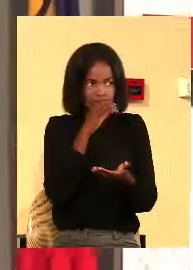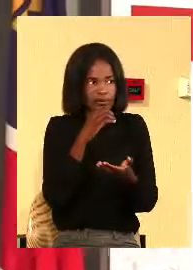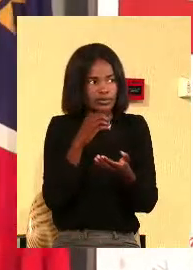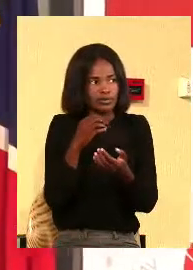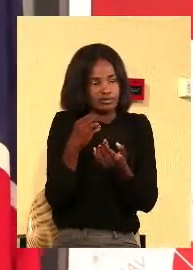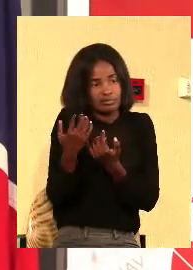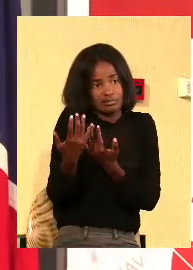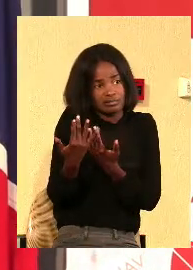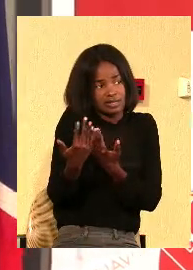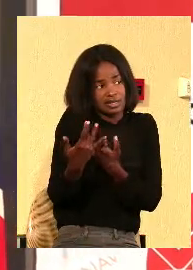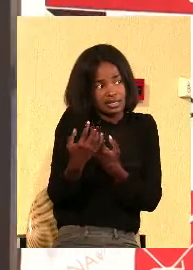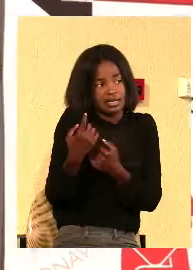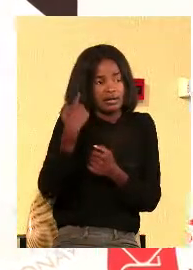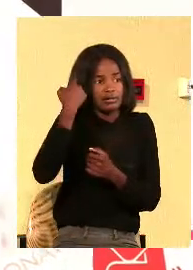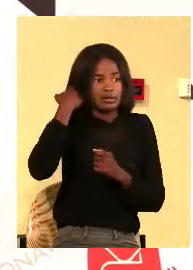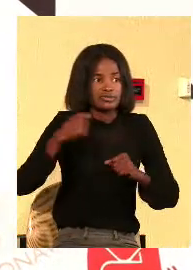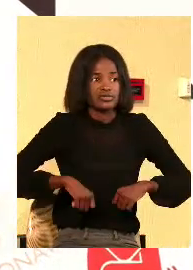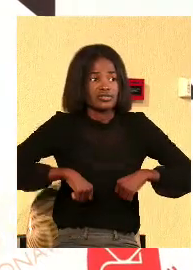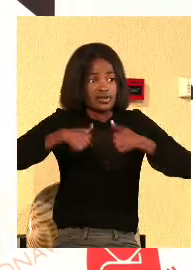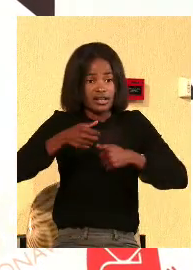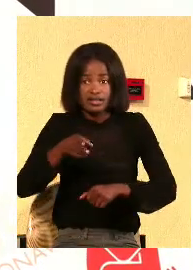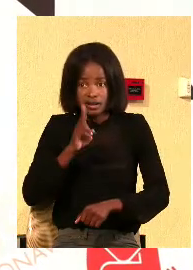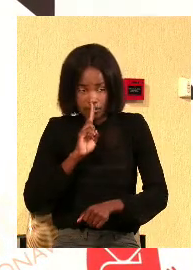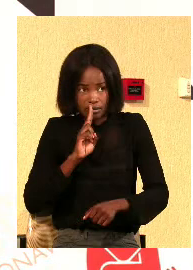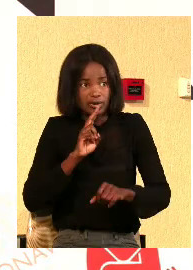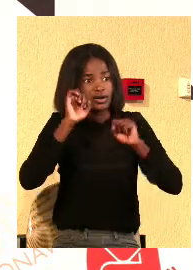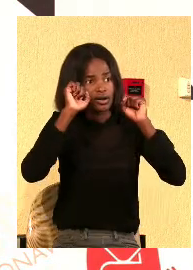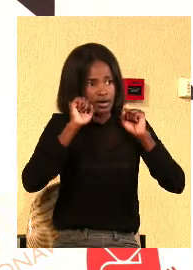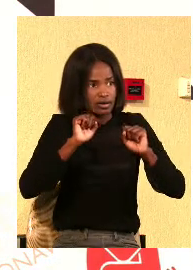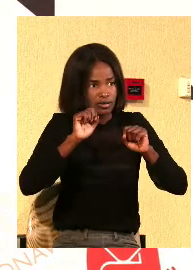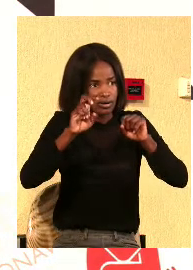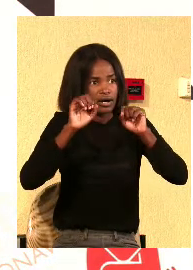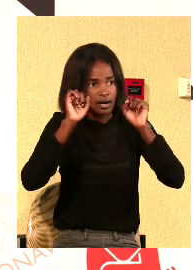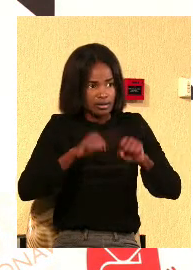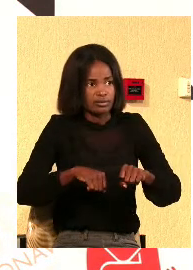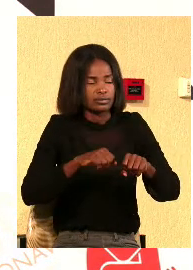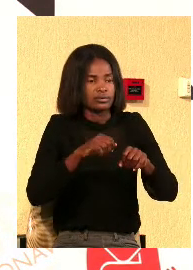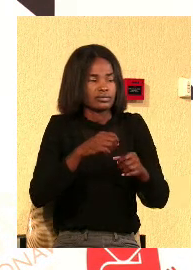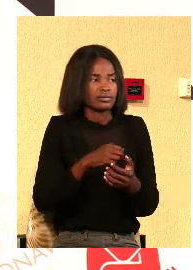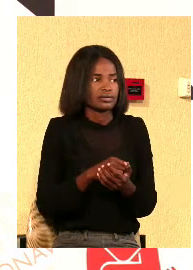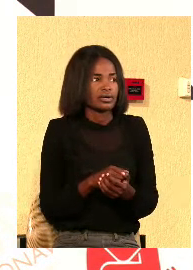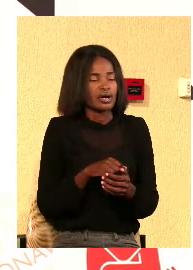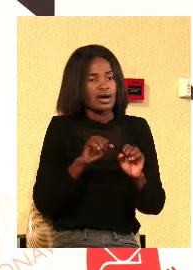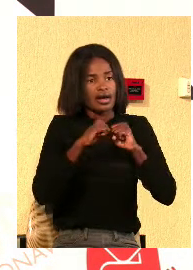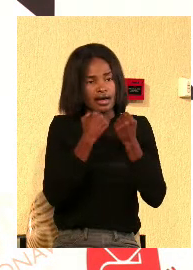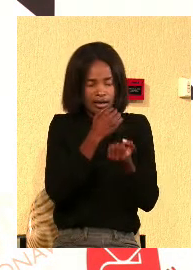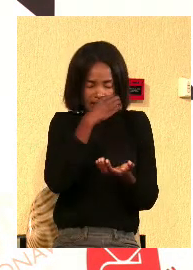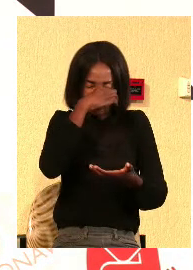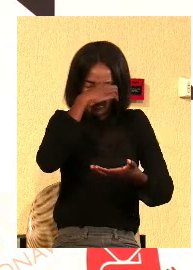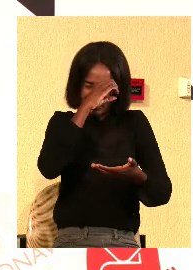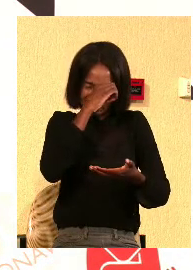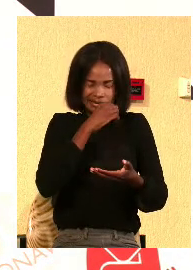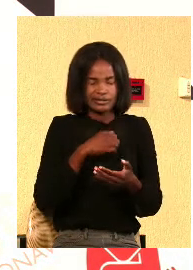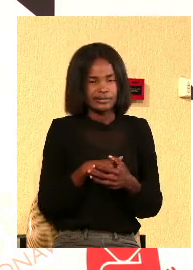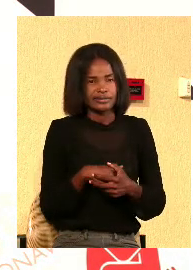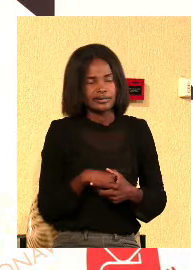the direction from the ministry. In terms of preparedness, like I mentioned earlier, as